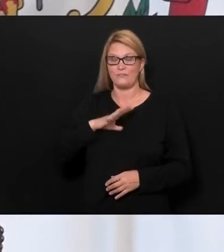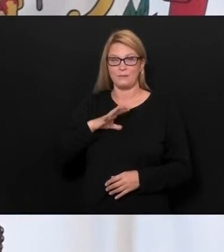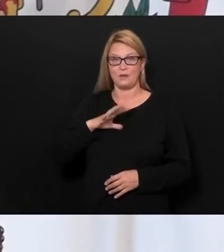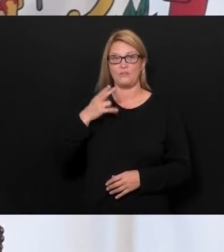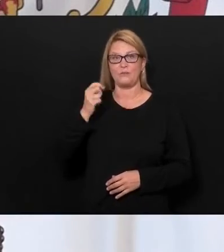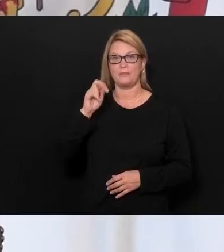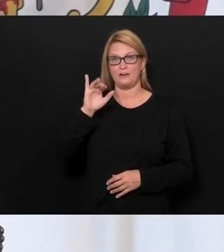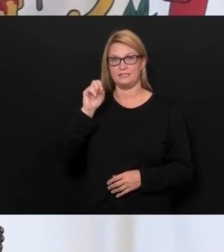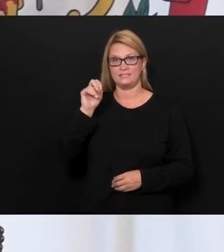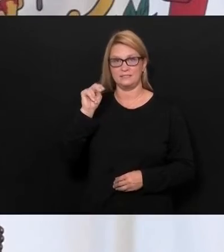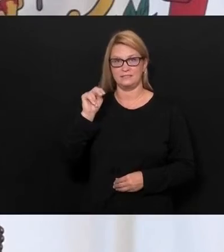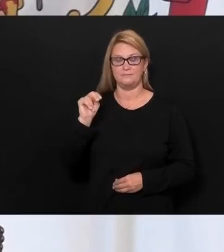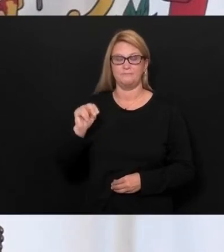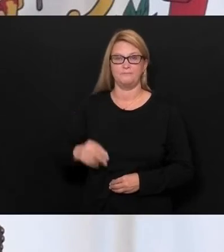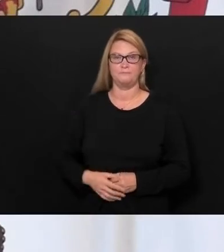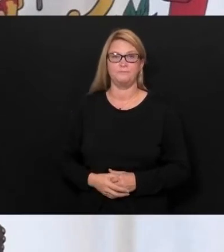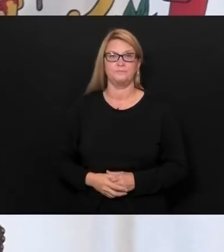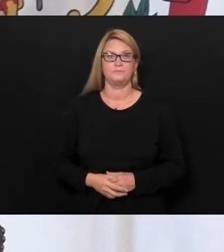Harrison County.